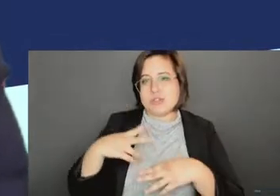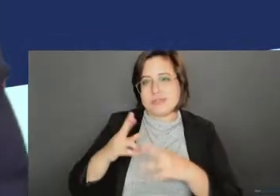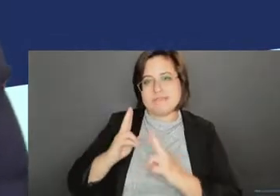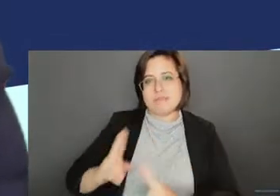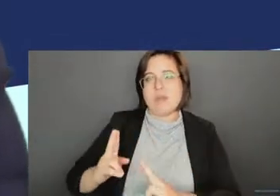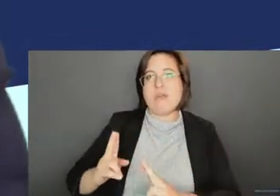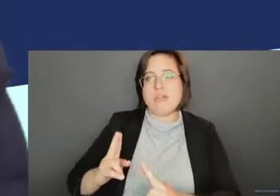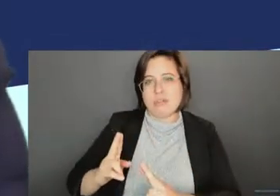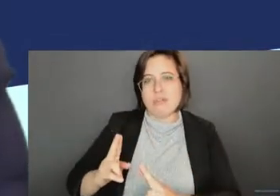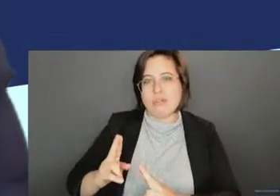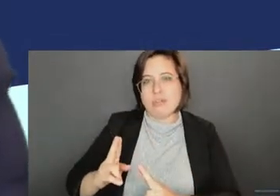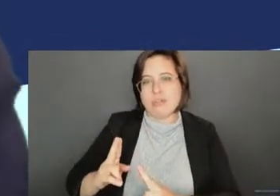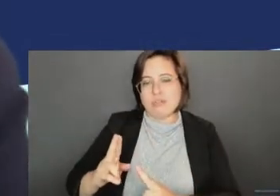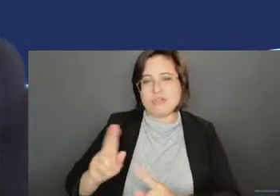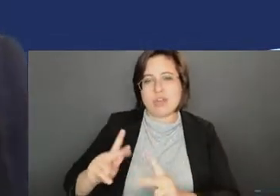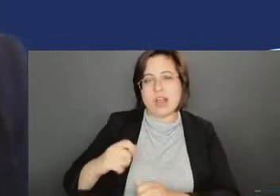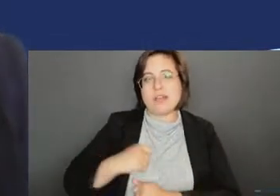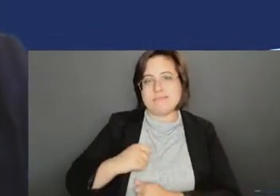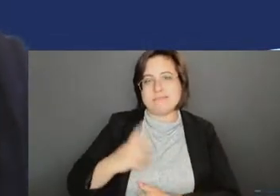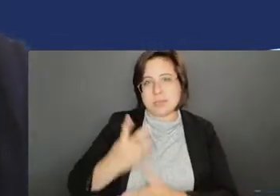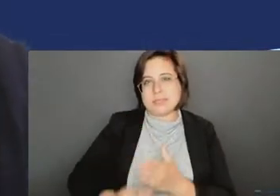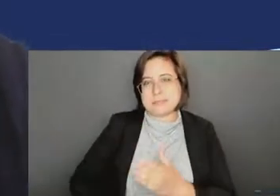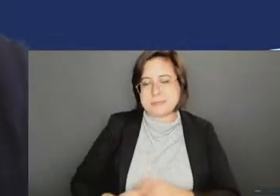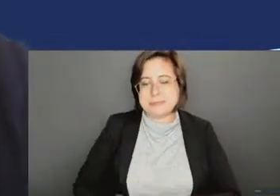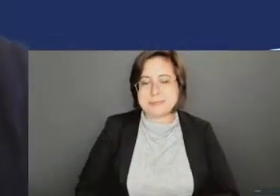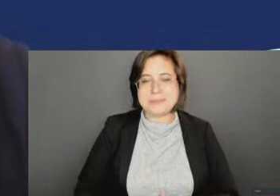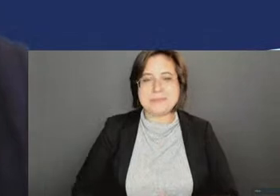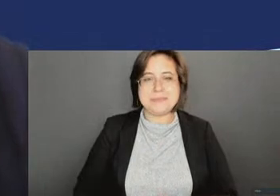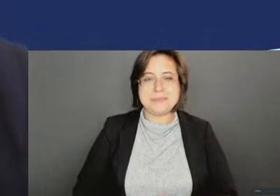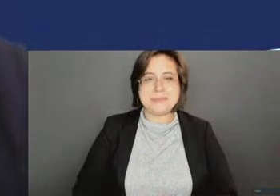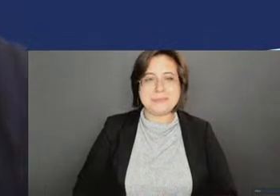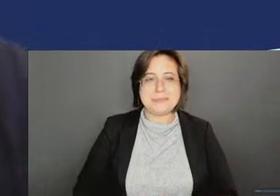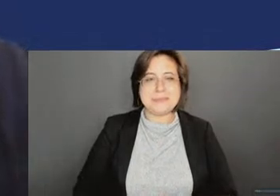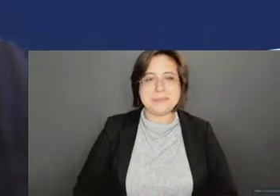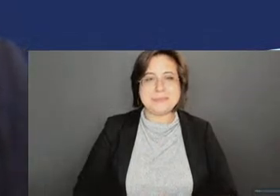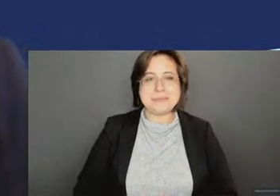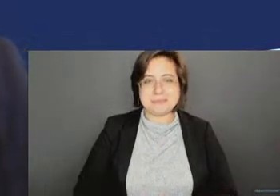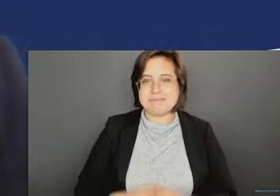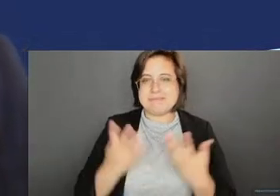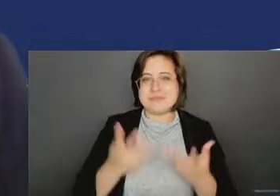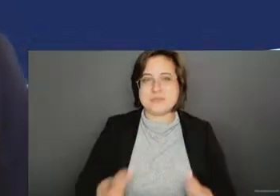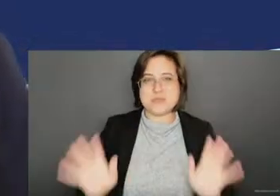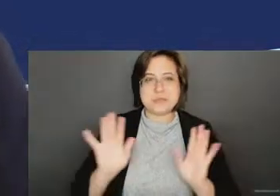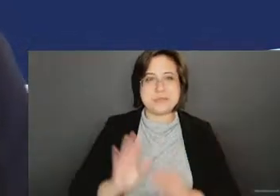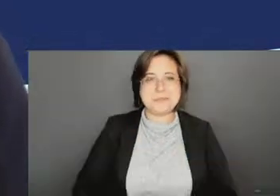honor the fallen. Meeting adjourned.